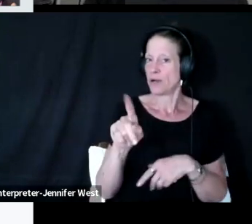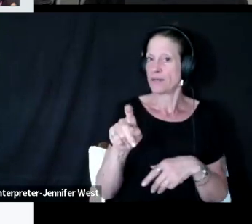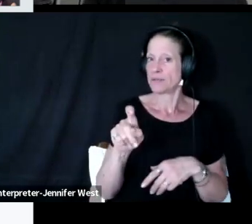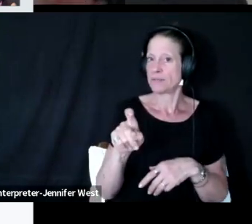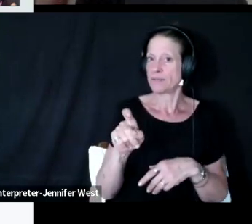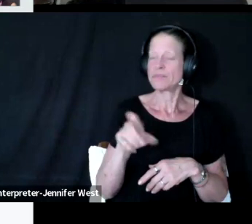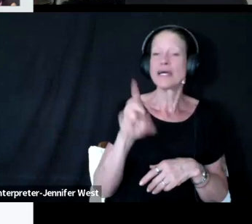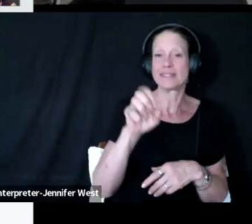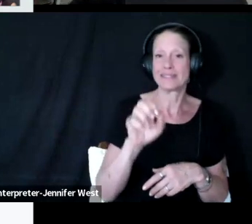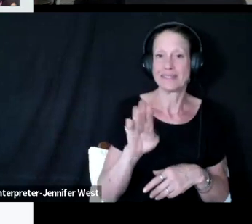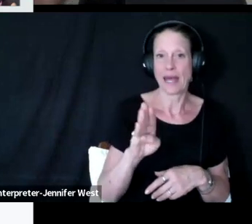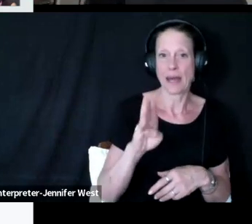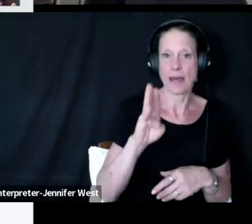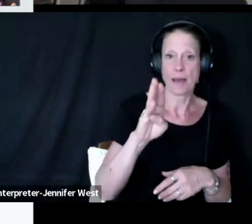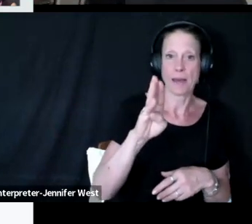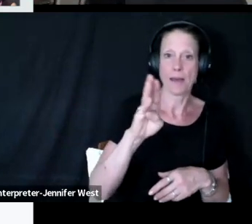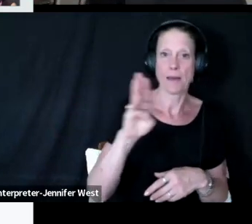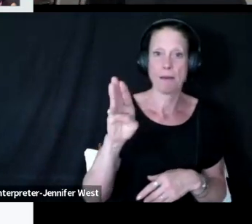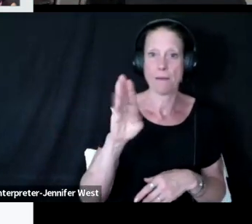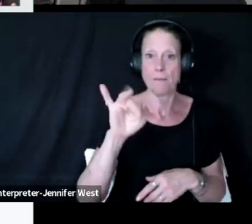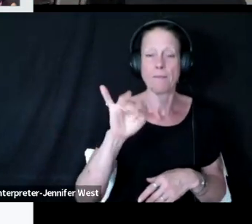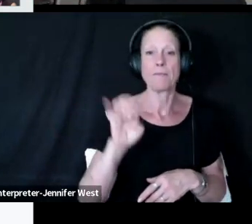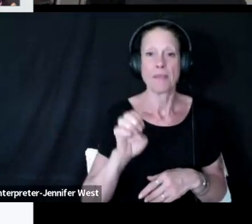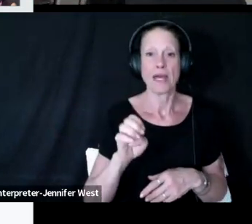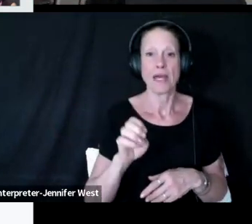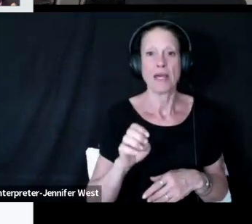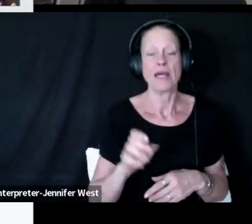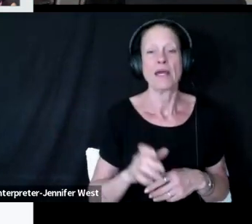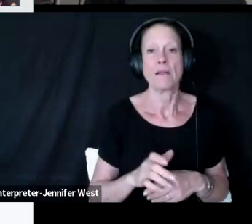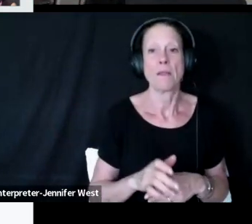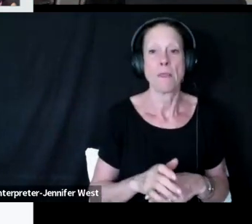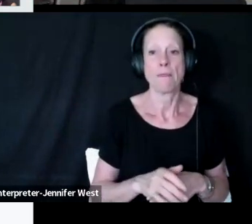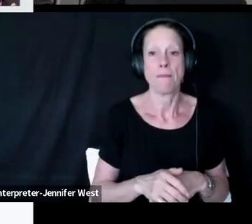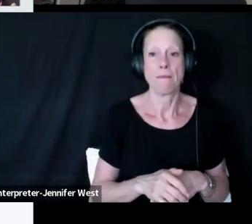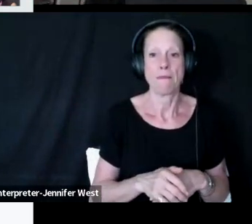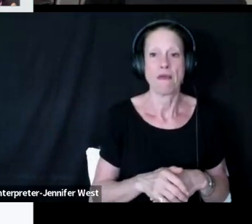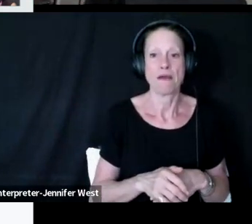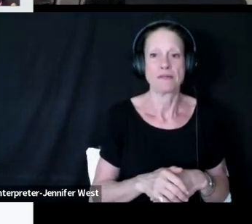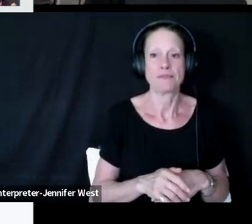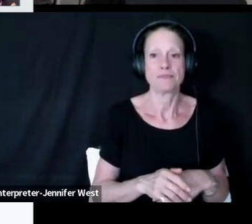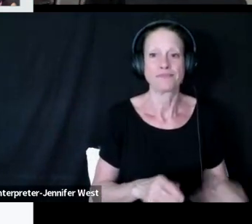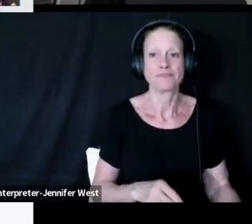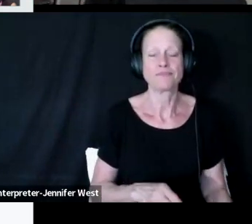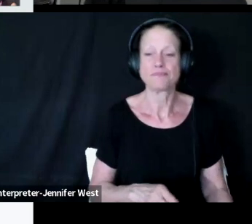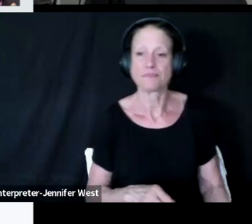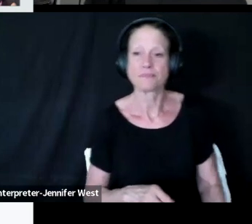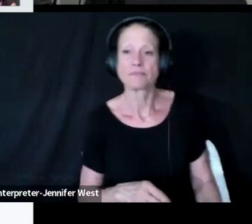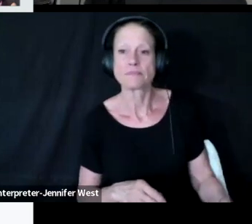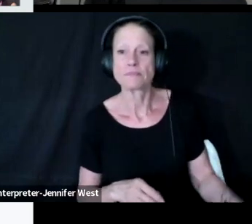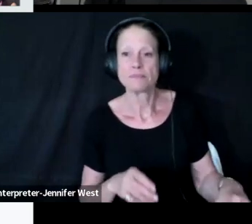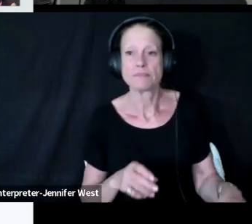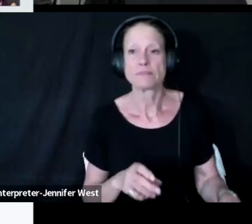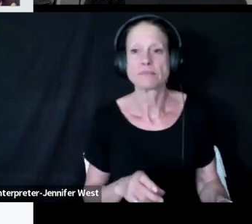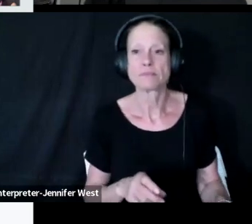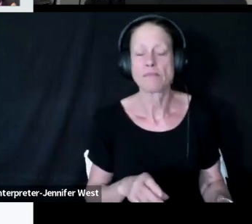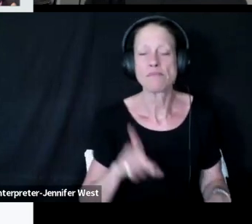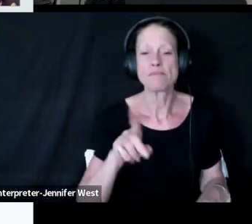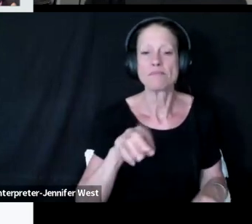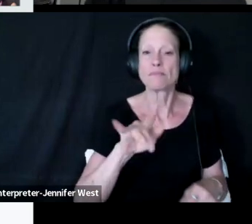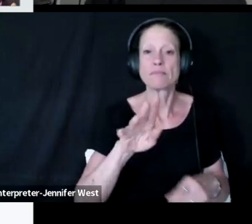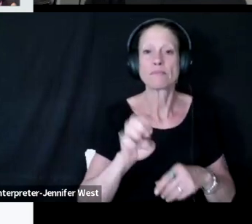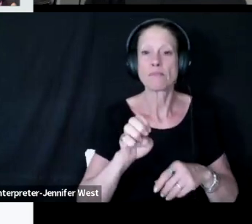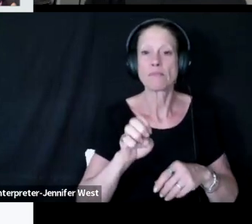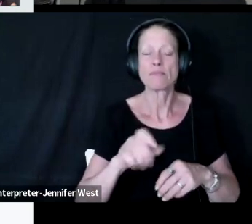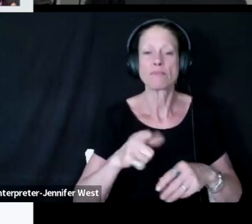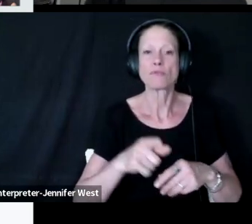Um, Debbie's watching, maybe watching Danny right now, actually, but okay. Yep, Deb, you're on mute, but maybe you can kind of